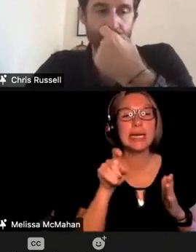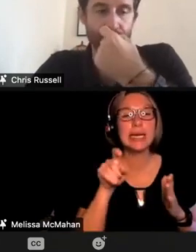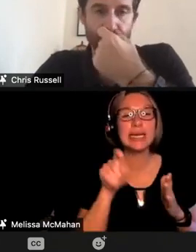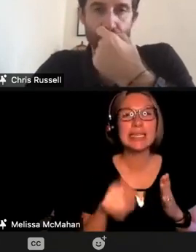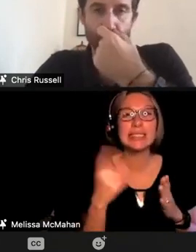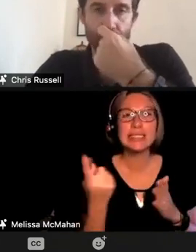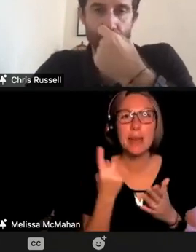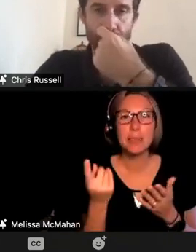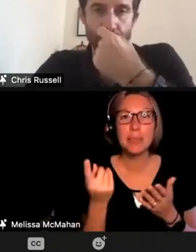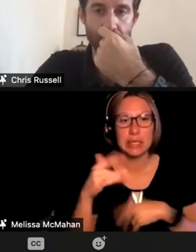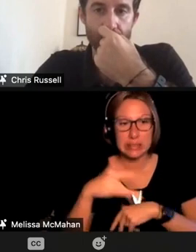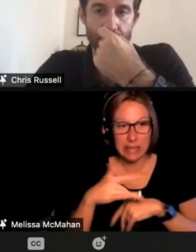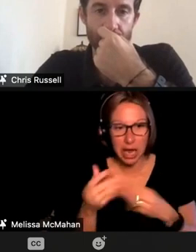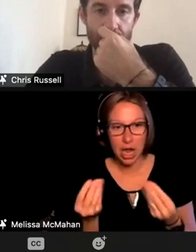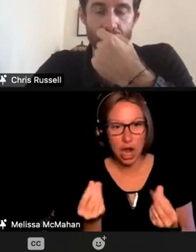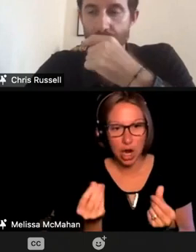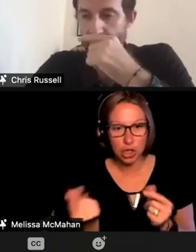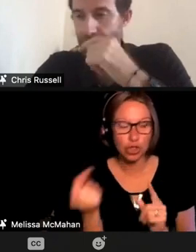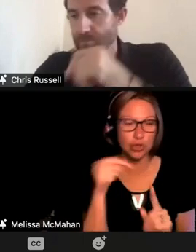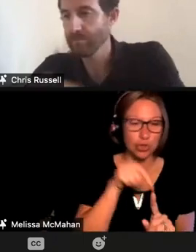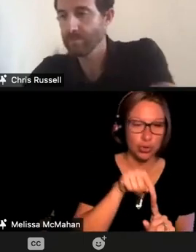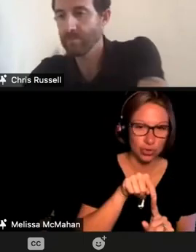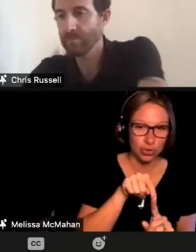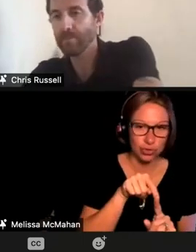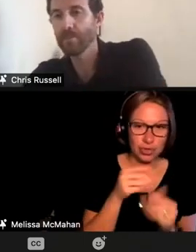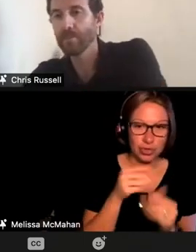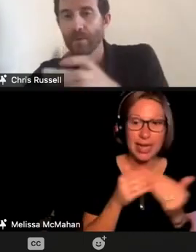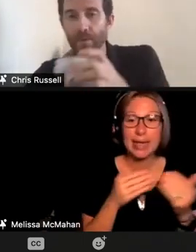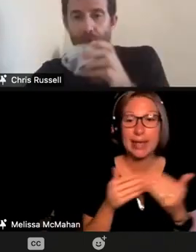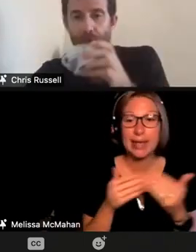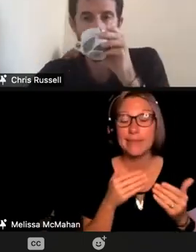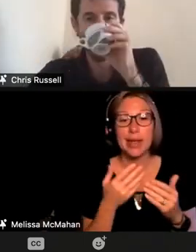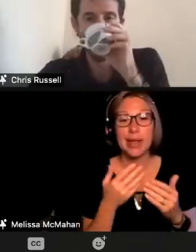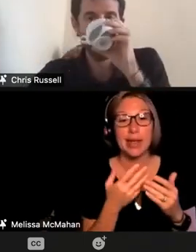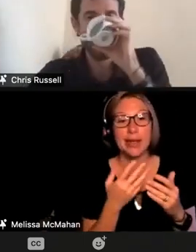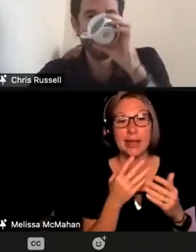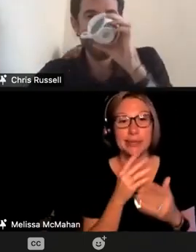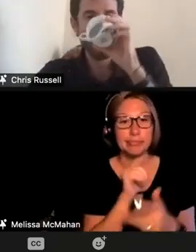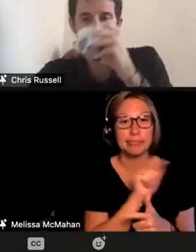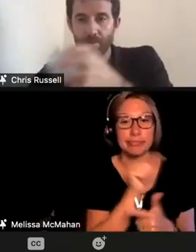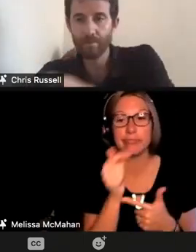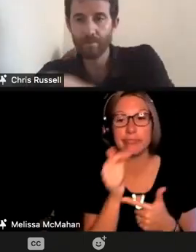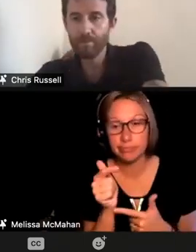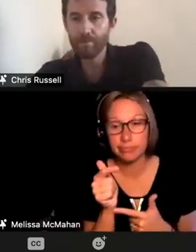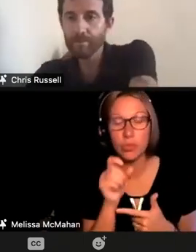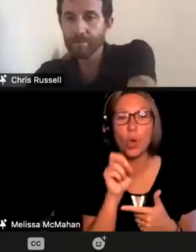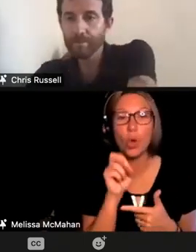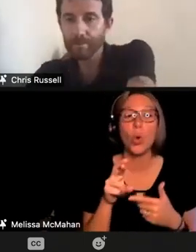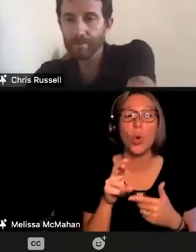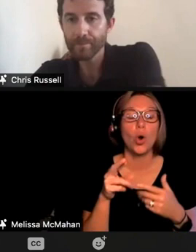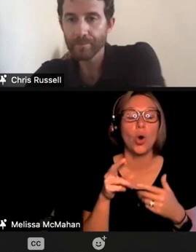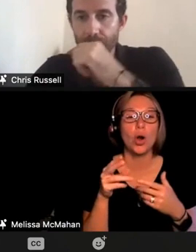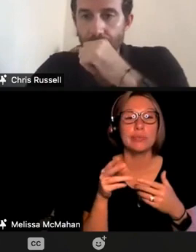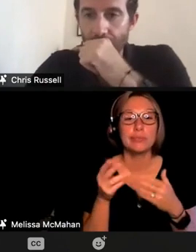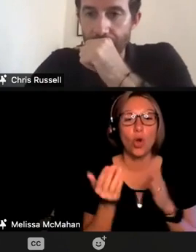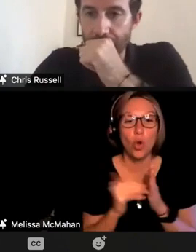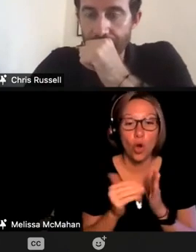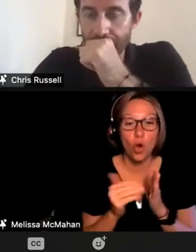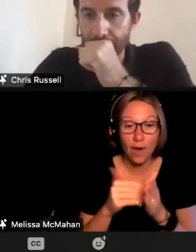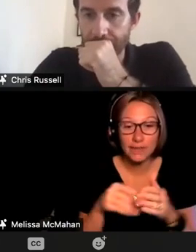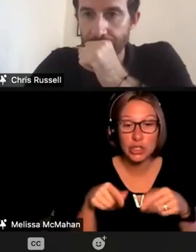refer back to again, even from point A to point B, or, multiple times during an activity to remember what